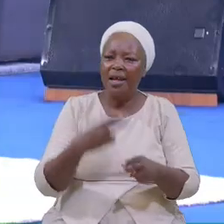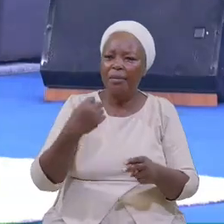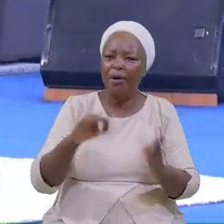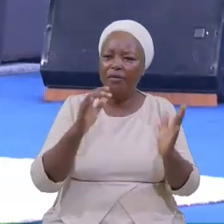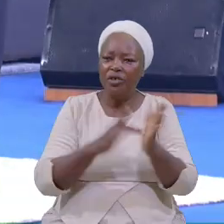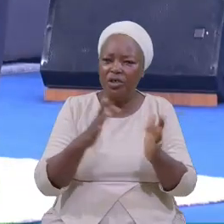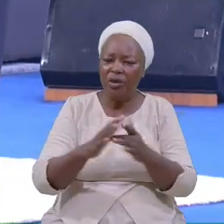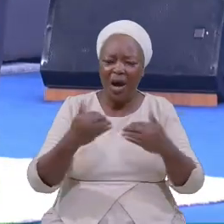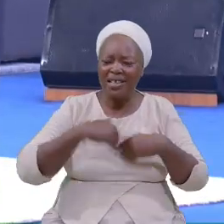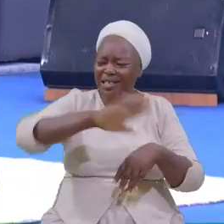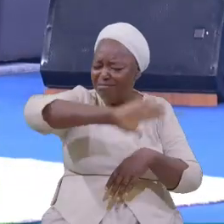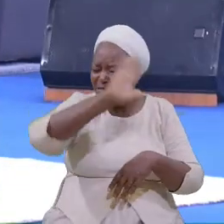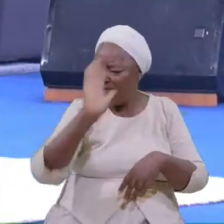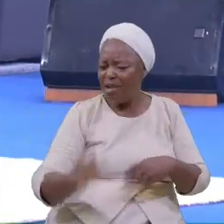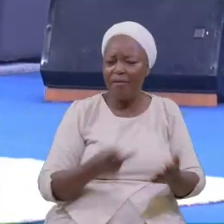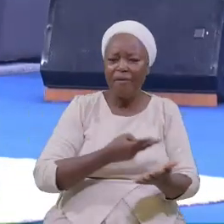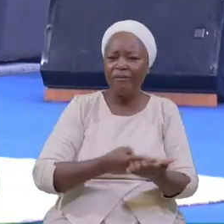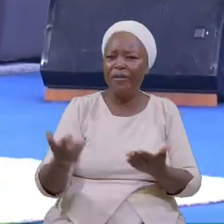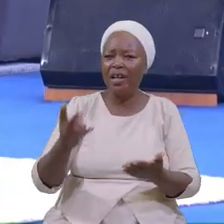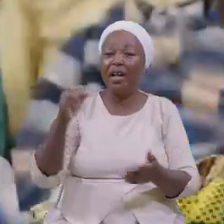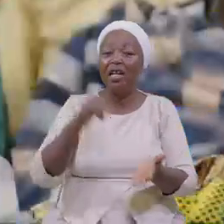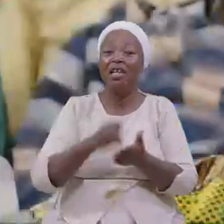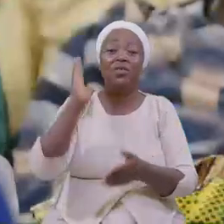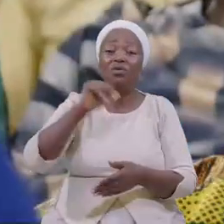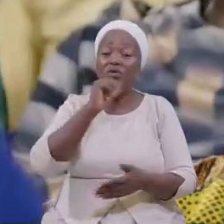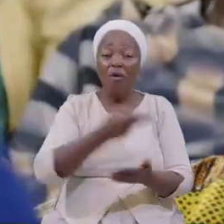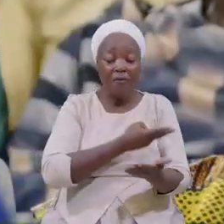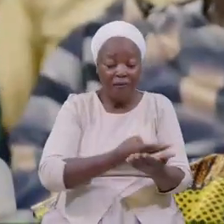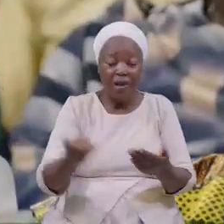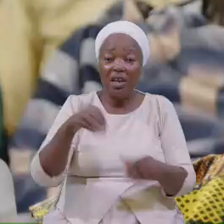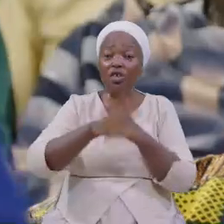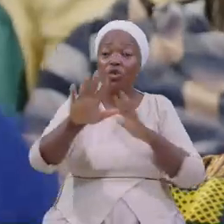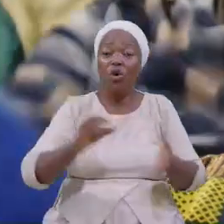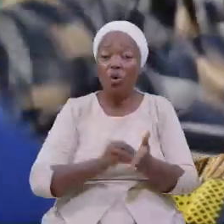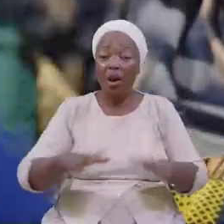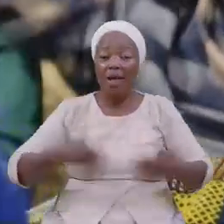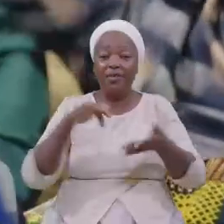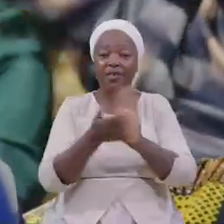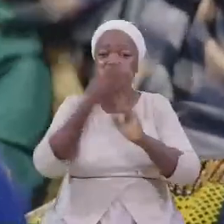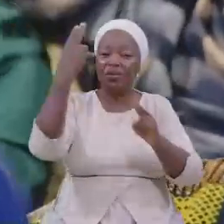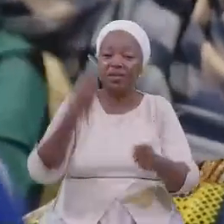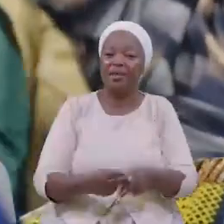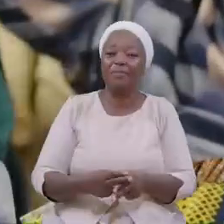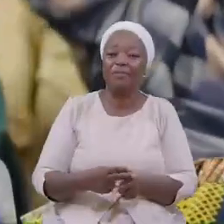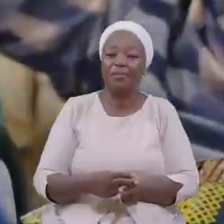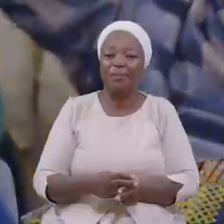has never failed. It will not fail in your life.